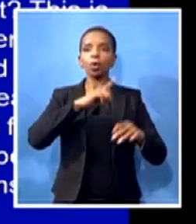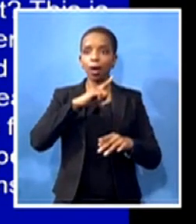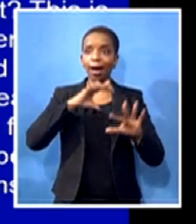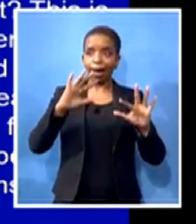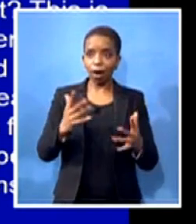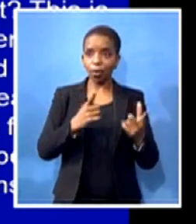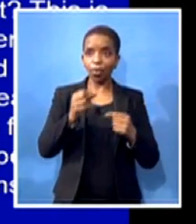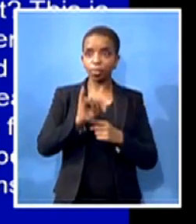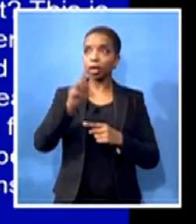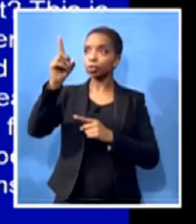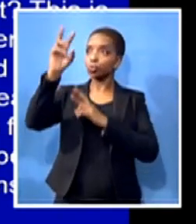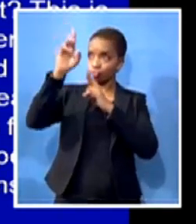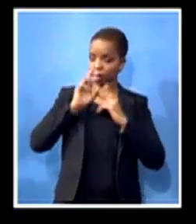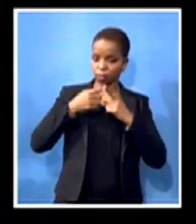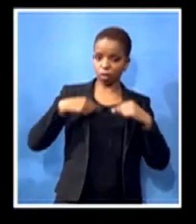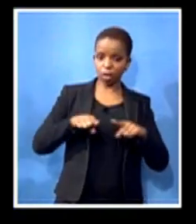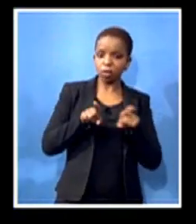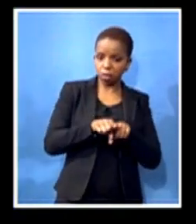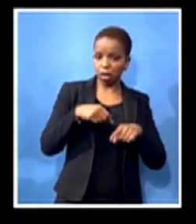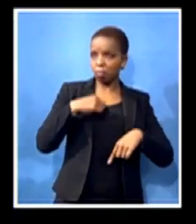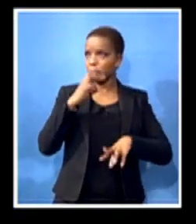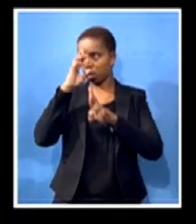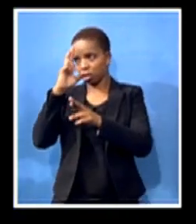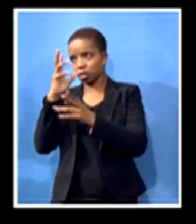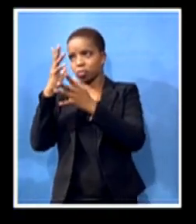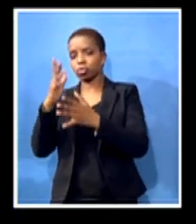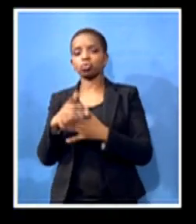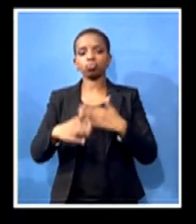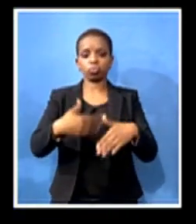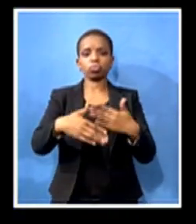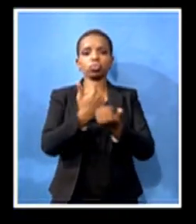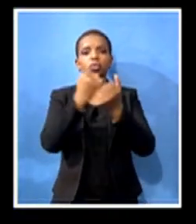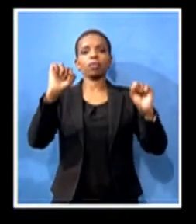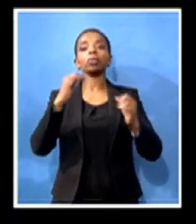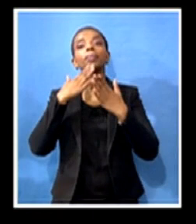and hard-found freedoms. Thank you. That's it.